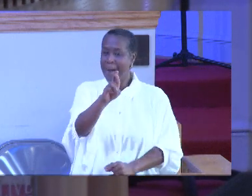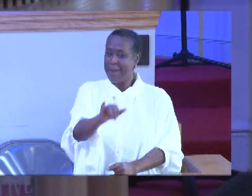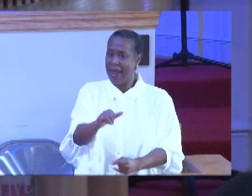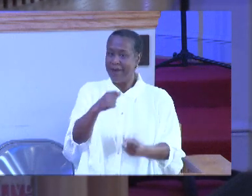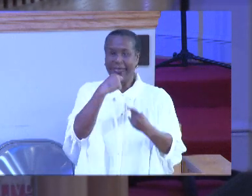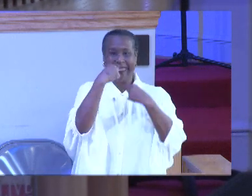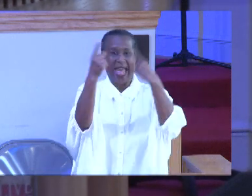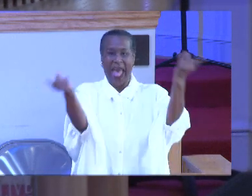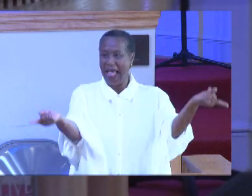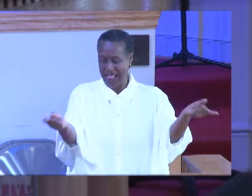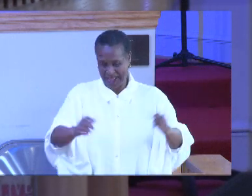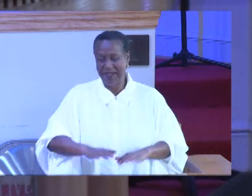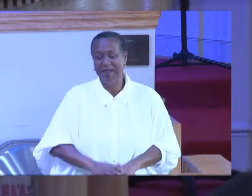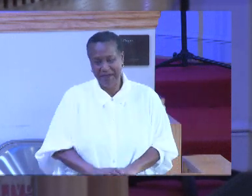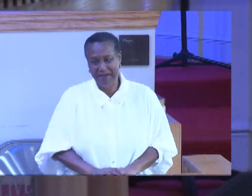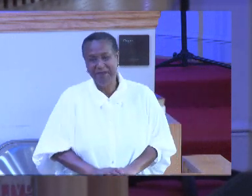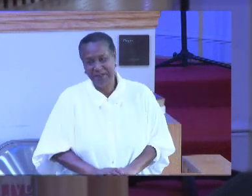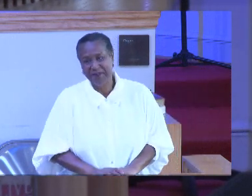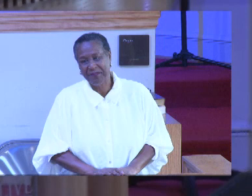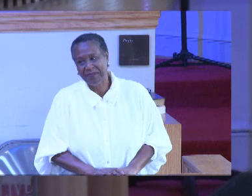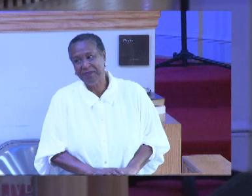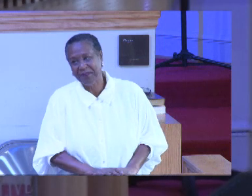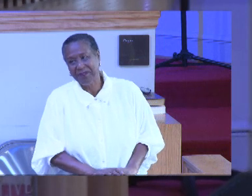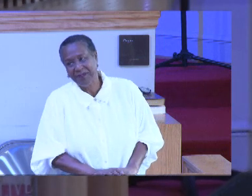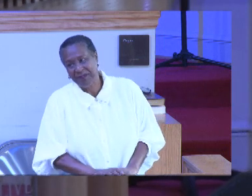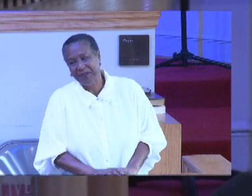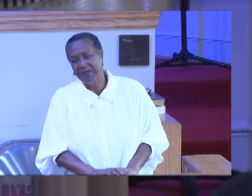the resurrection,